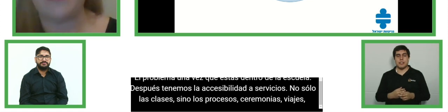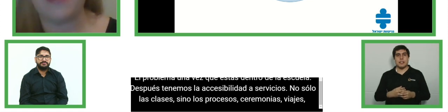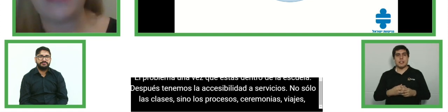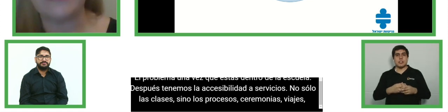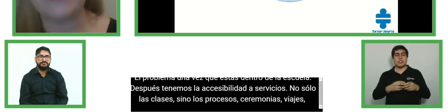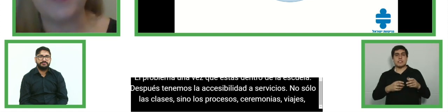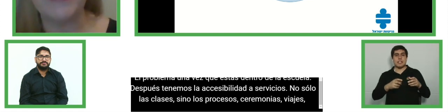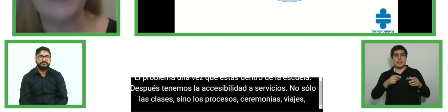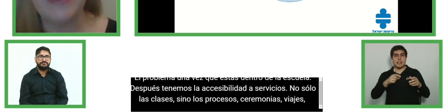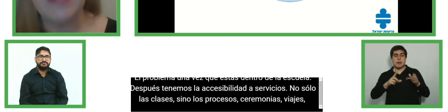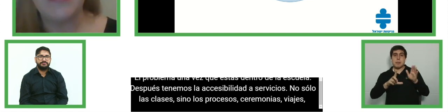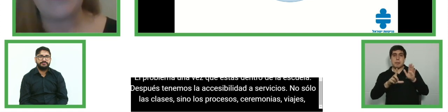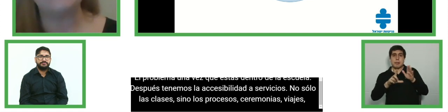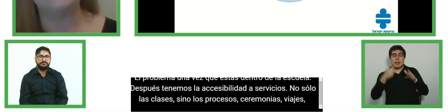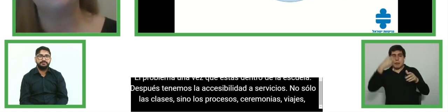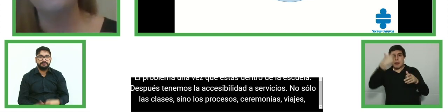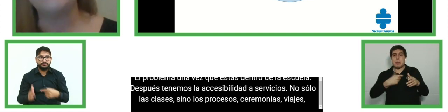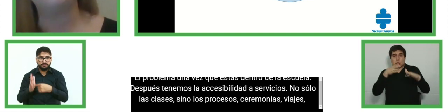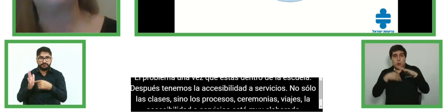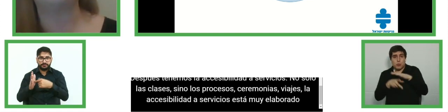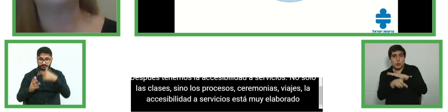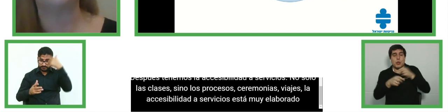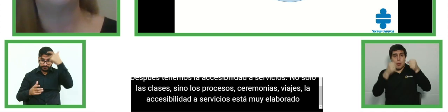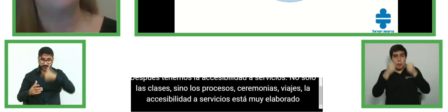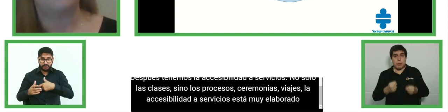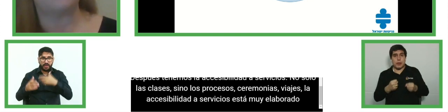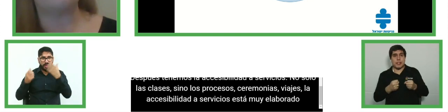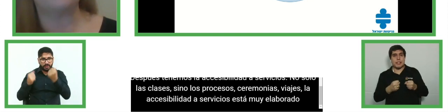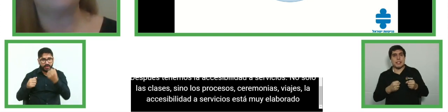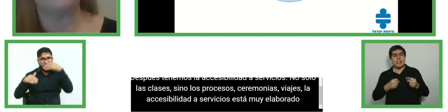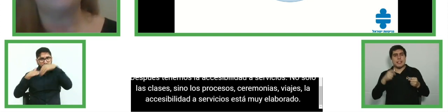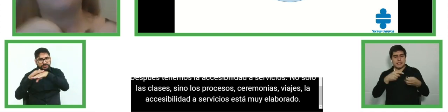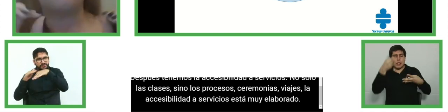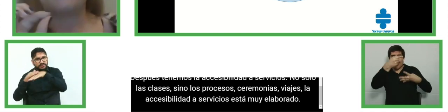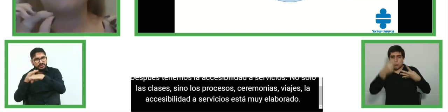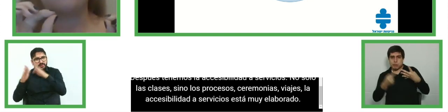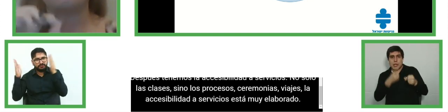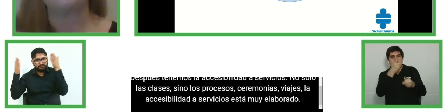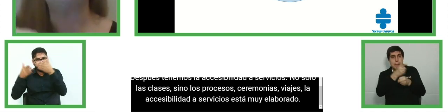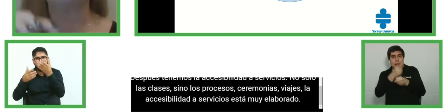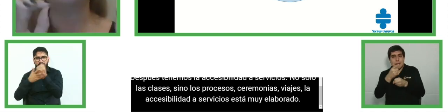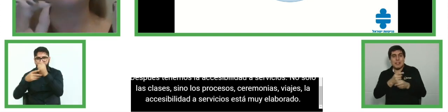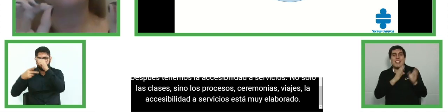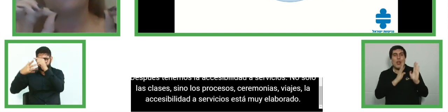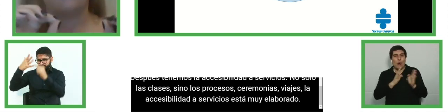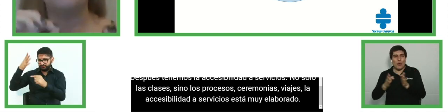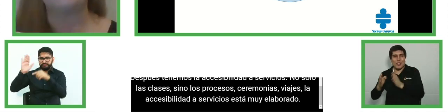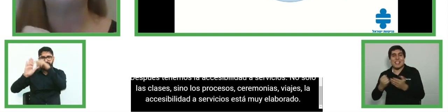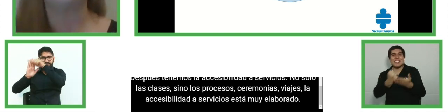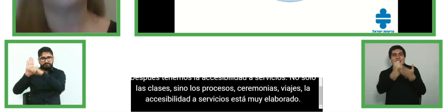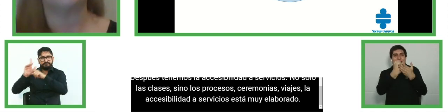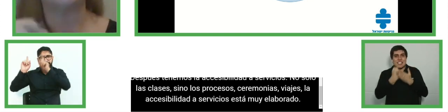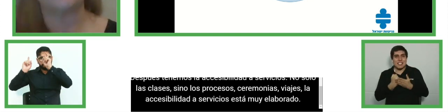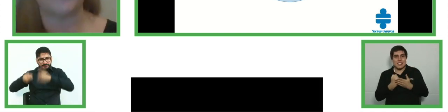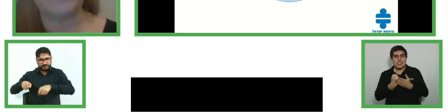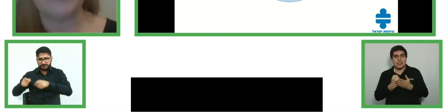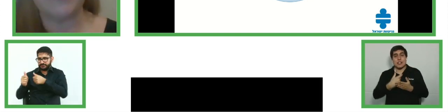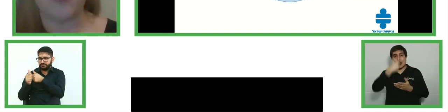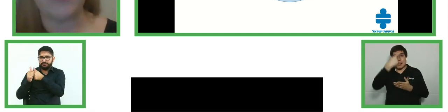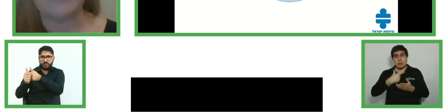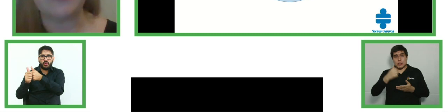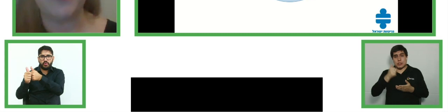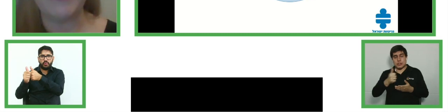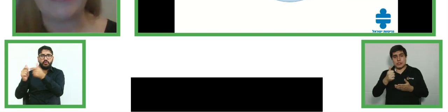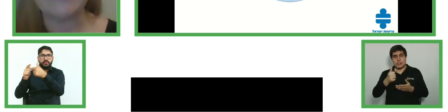you a fine-tuning on making sure that the services are accessible. Next click. The problem is,